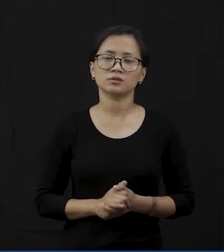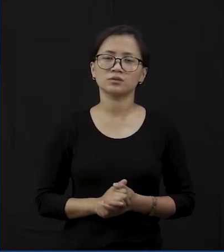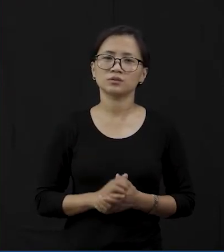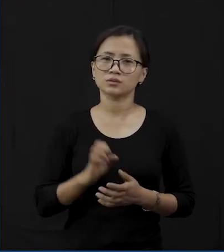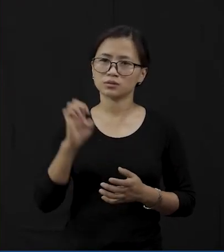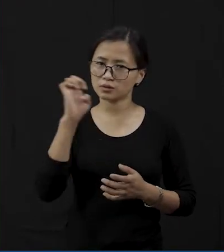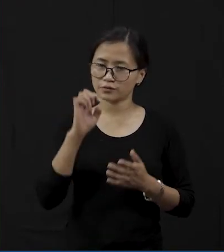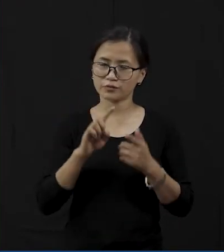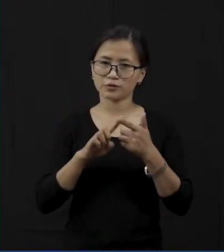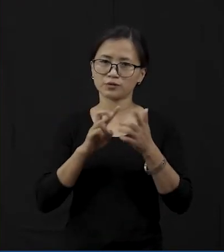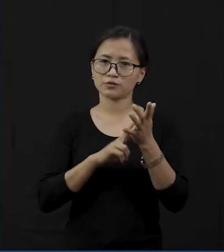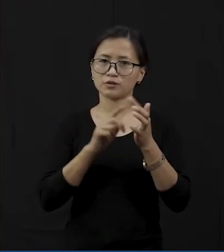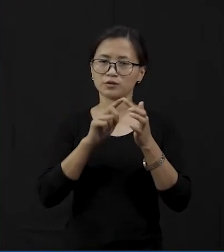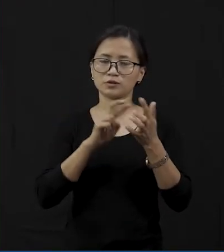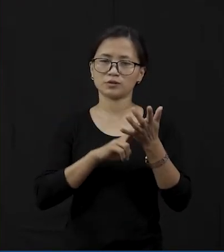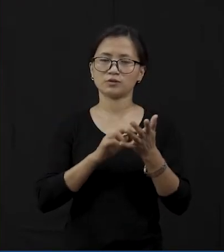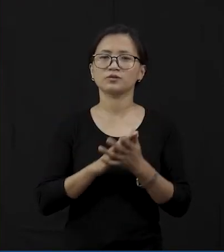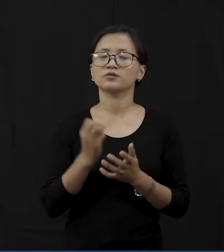again even number,